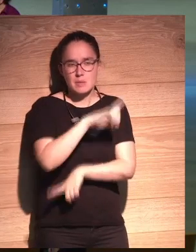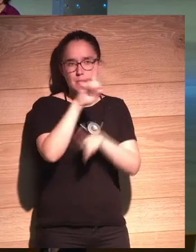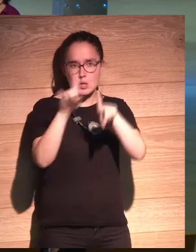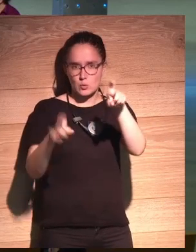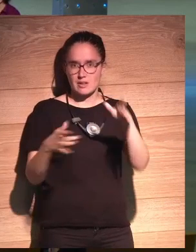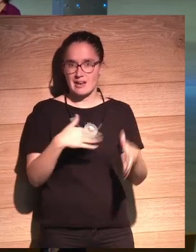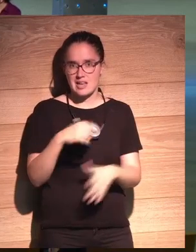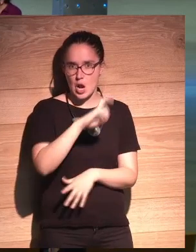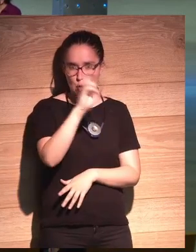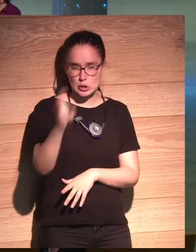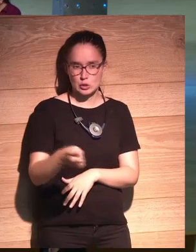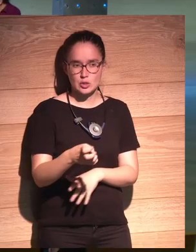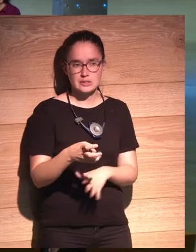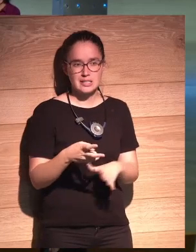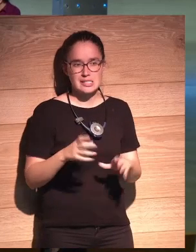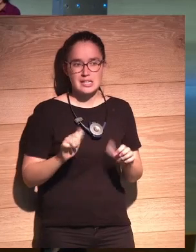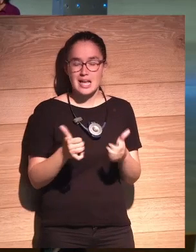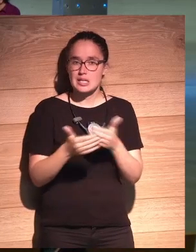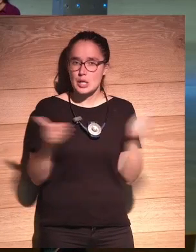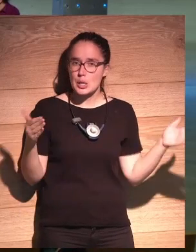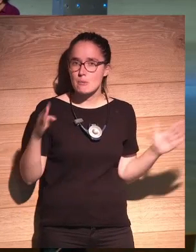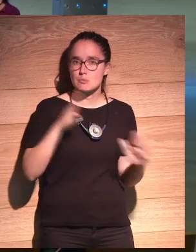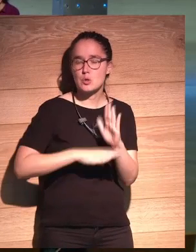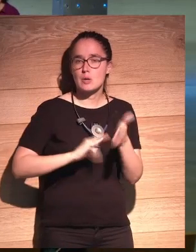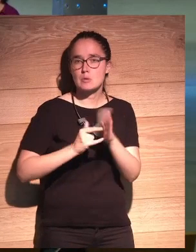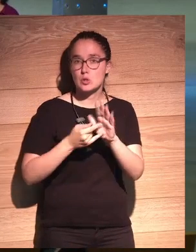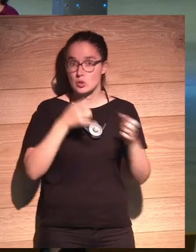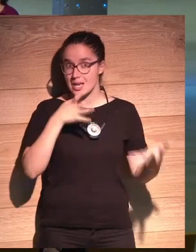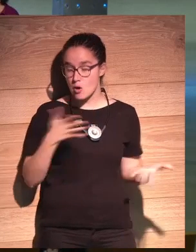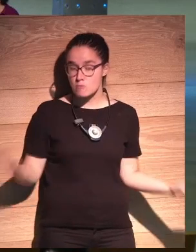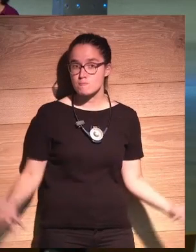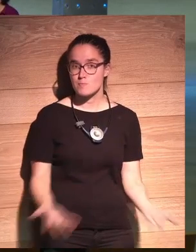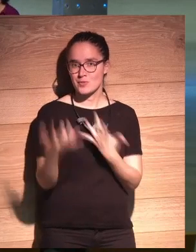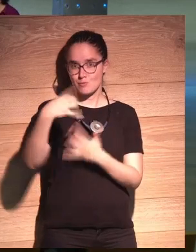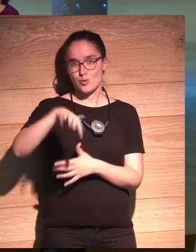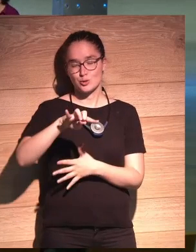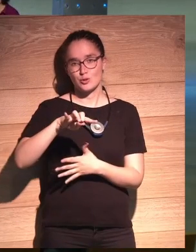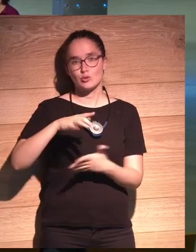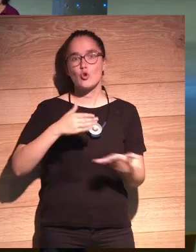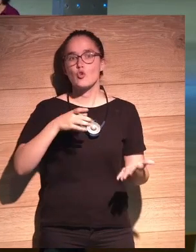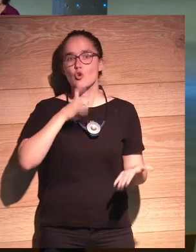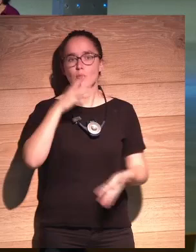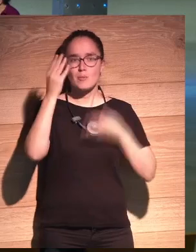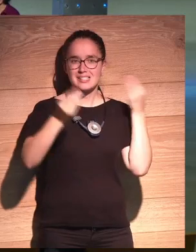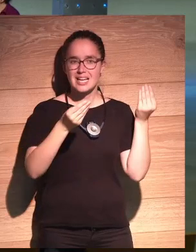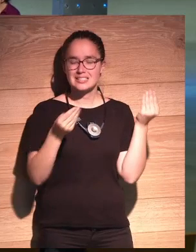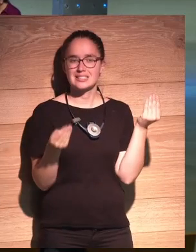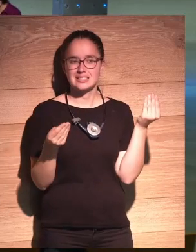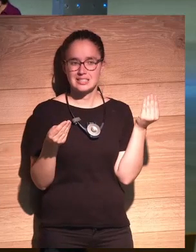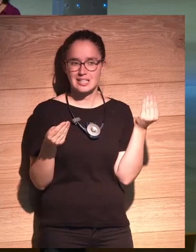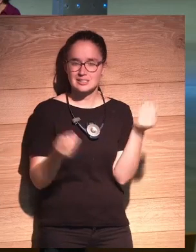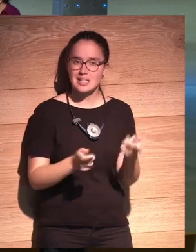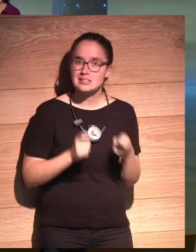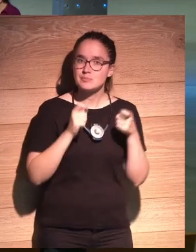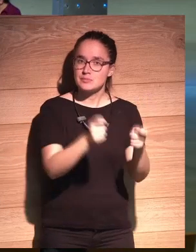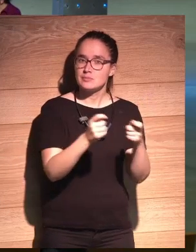The same question for the other guests. From the point of view of the projects that you're